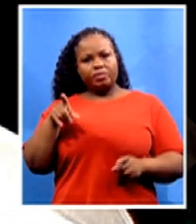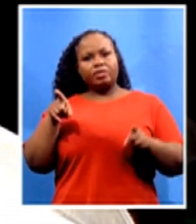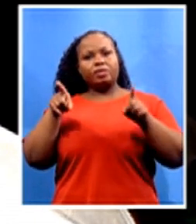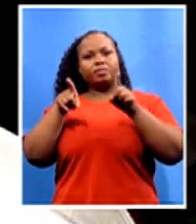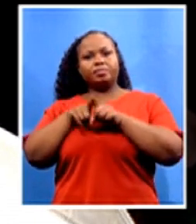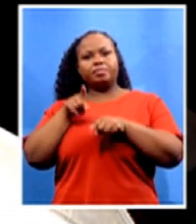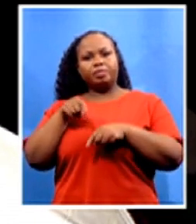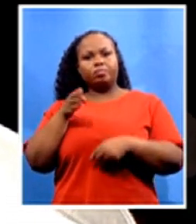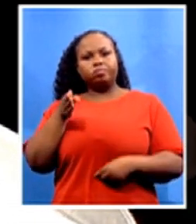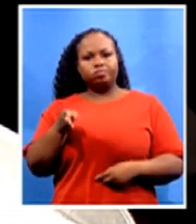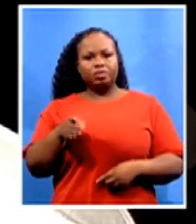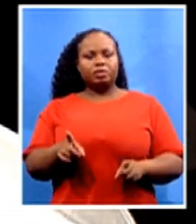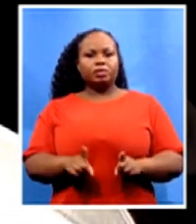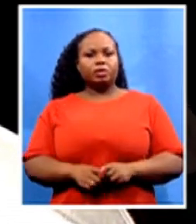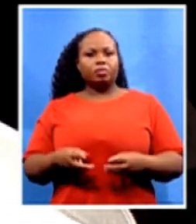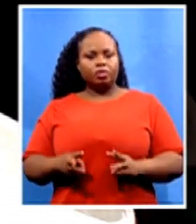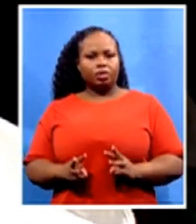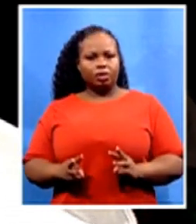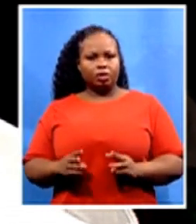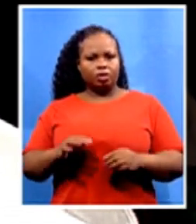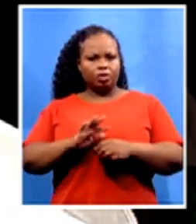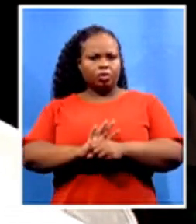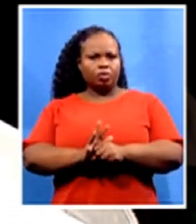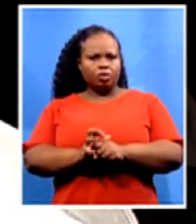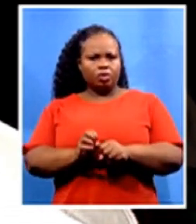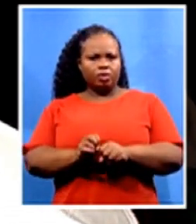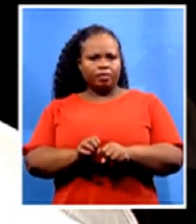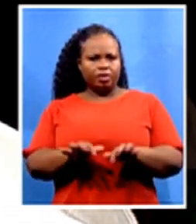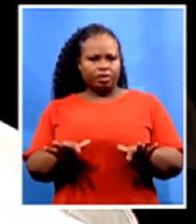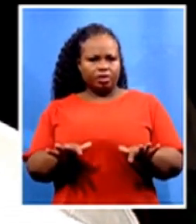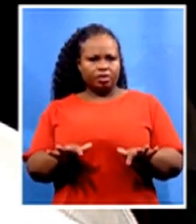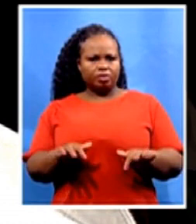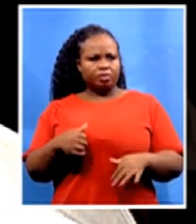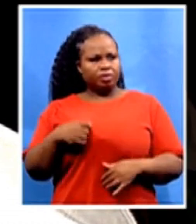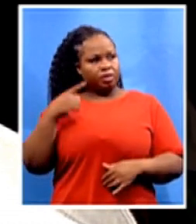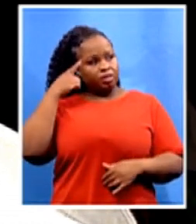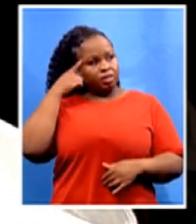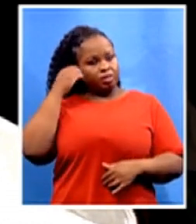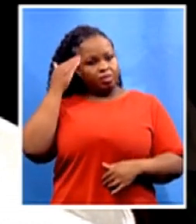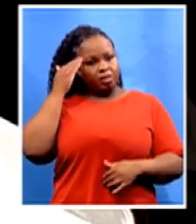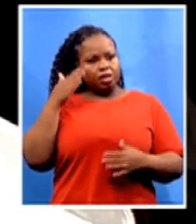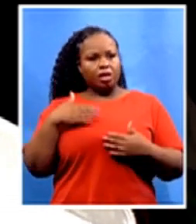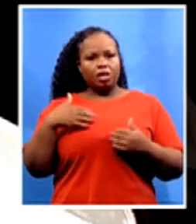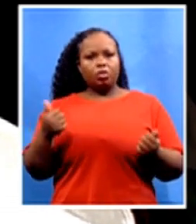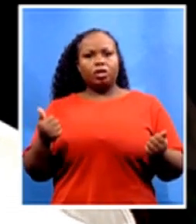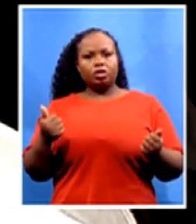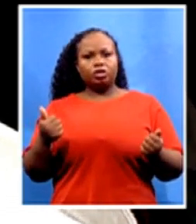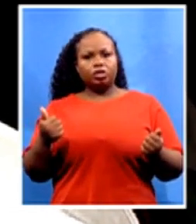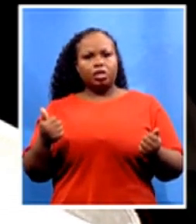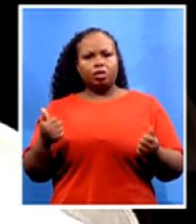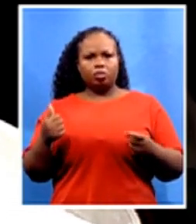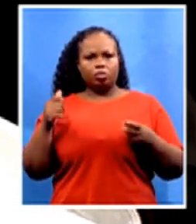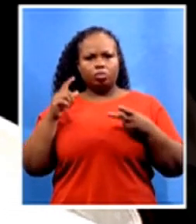job with coronavirus. I think mental health is the second coronavirus in our society. If it's not